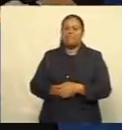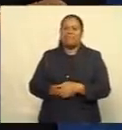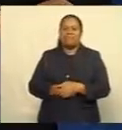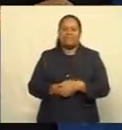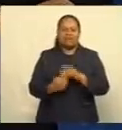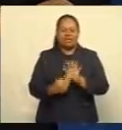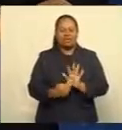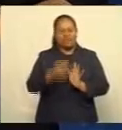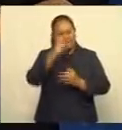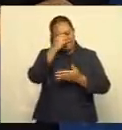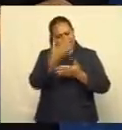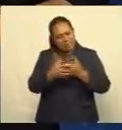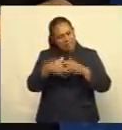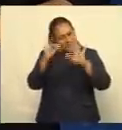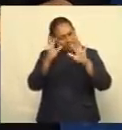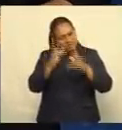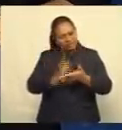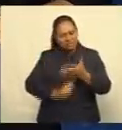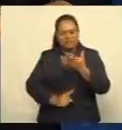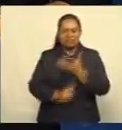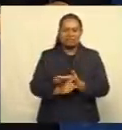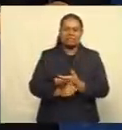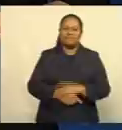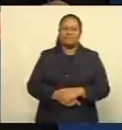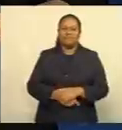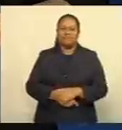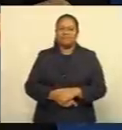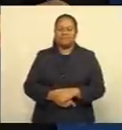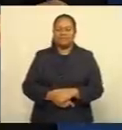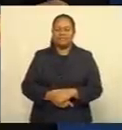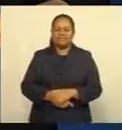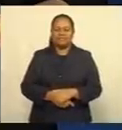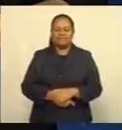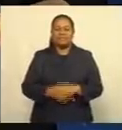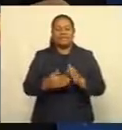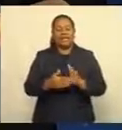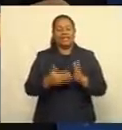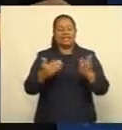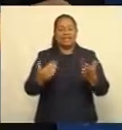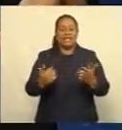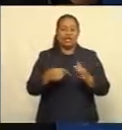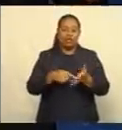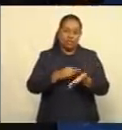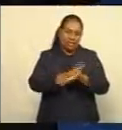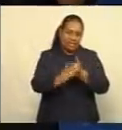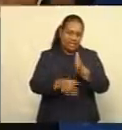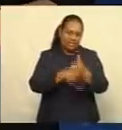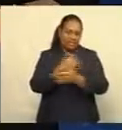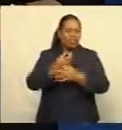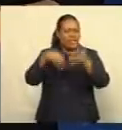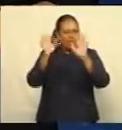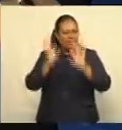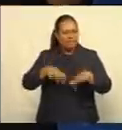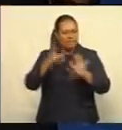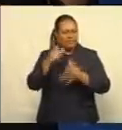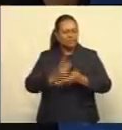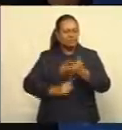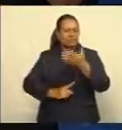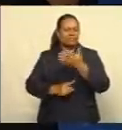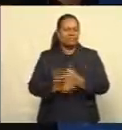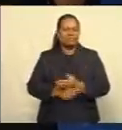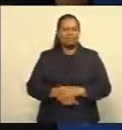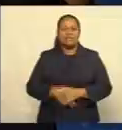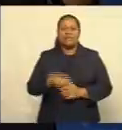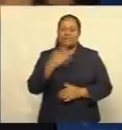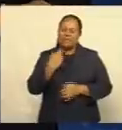will experience showers coming in from upper end. And looking further on to Thursday, showers will take over, so get